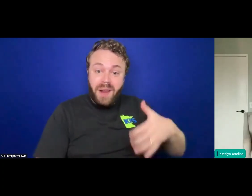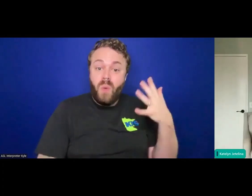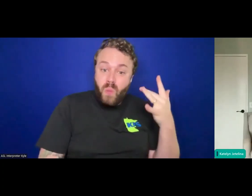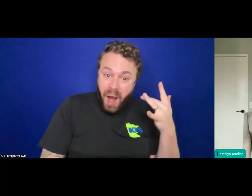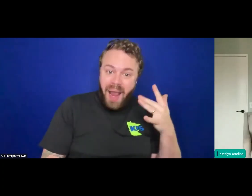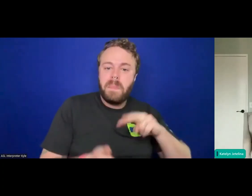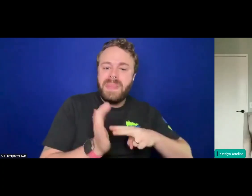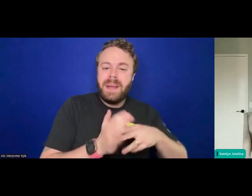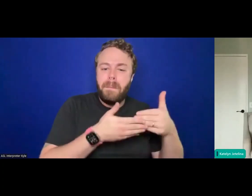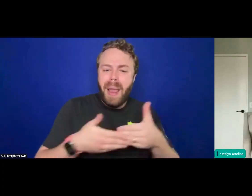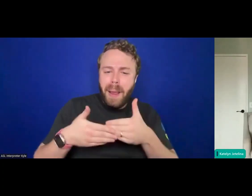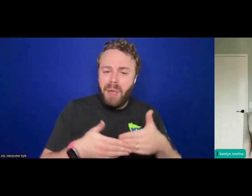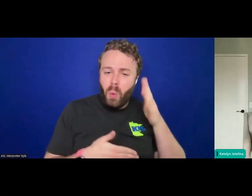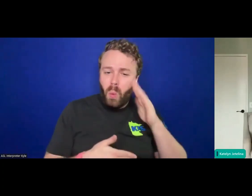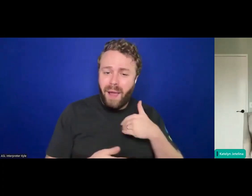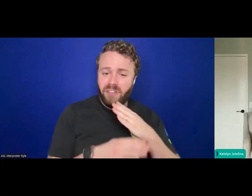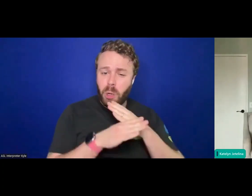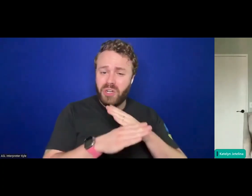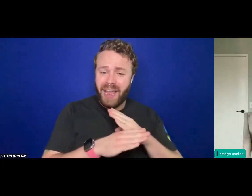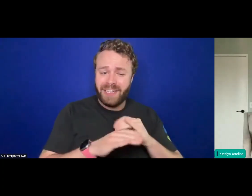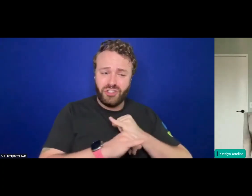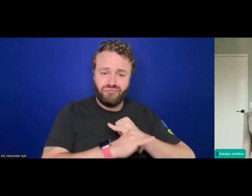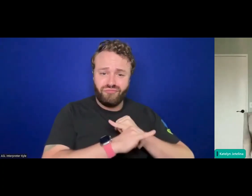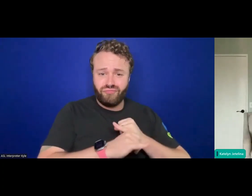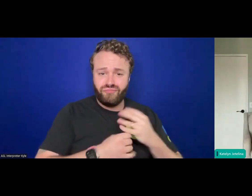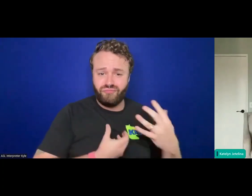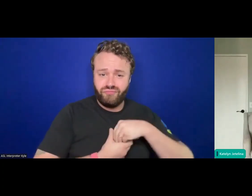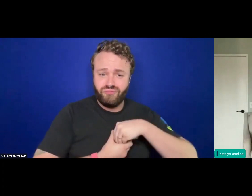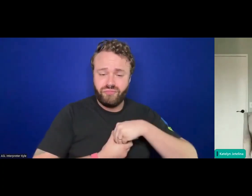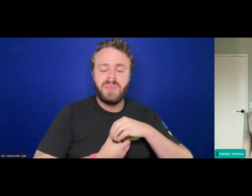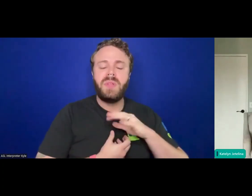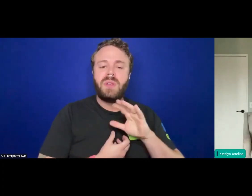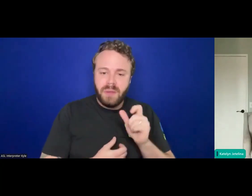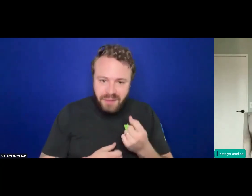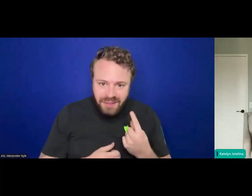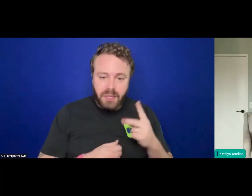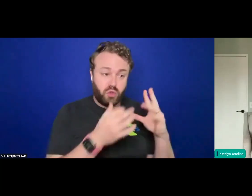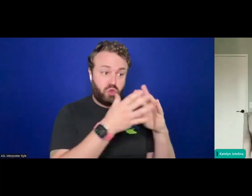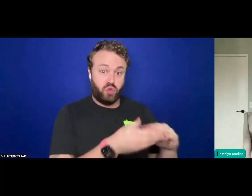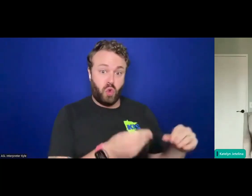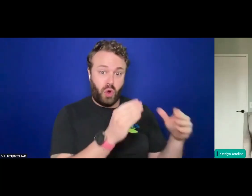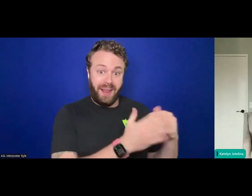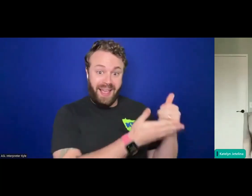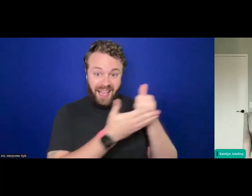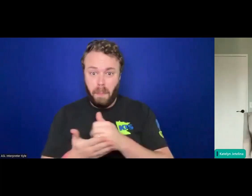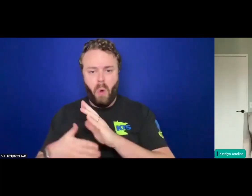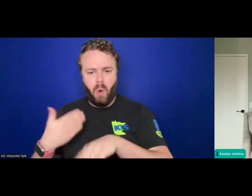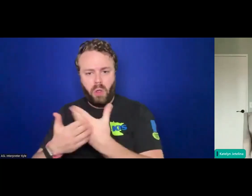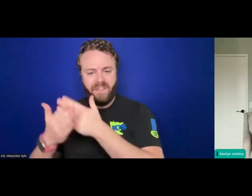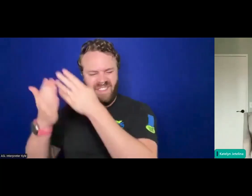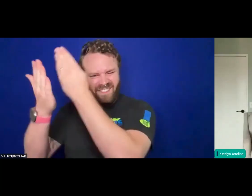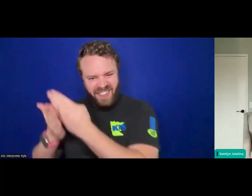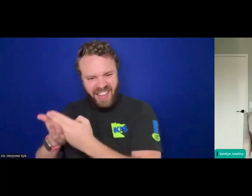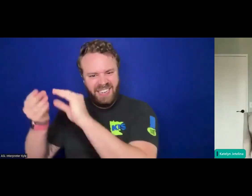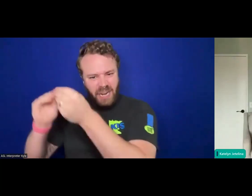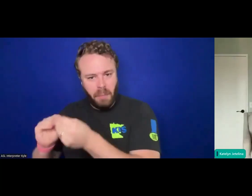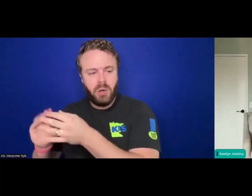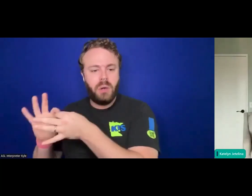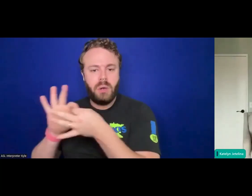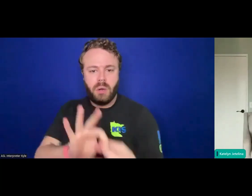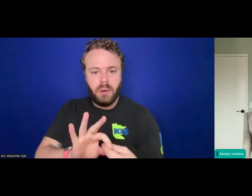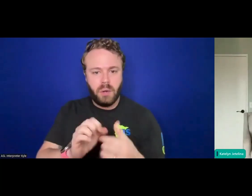Storytelling anchors the science, the data, the facts in daily life, and we can start from very much